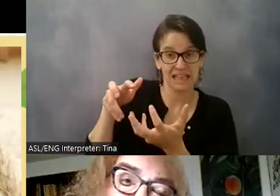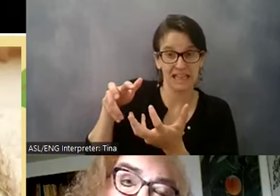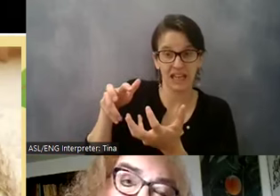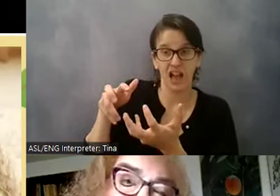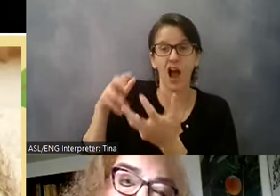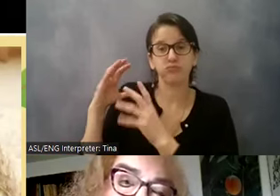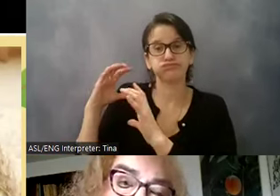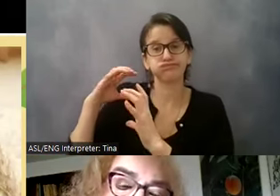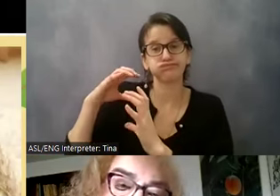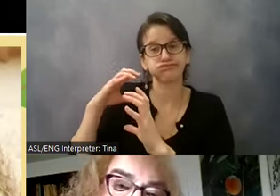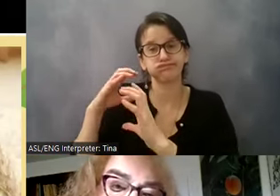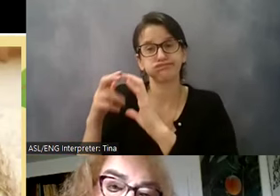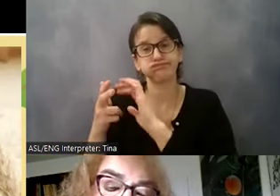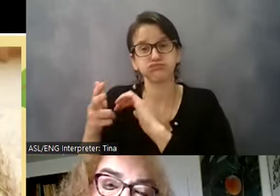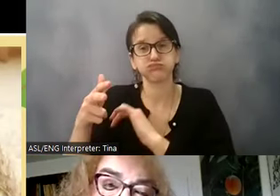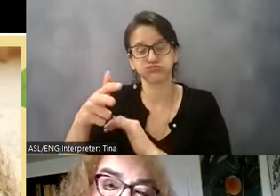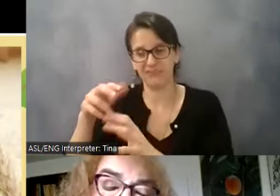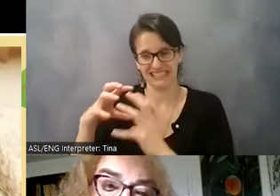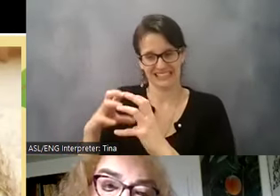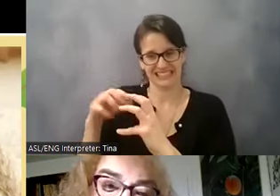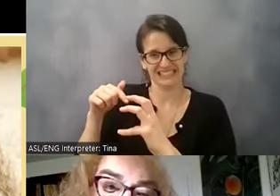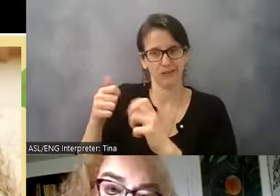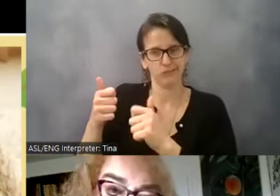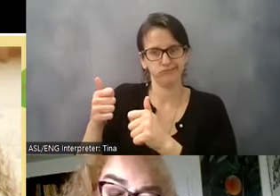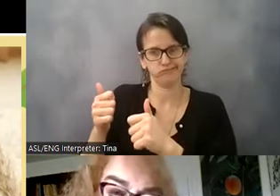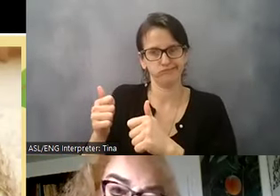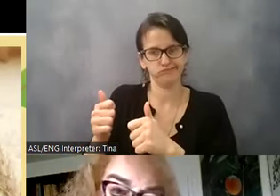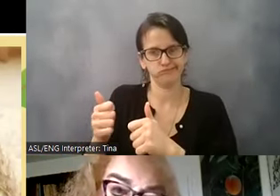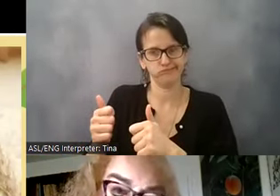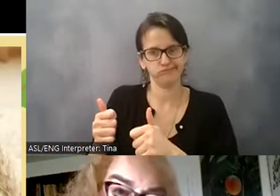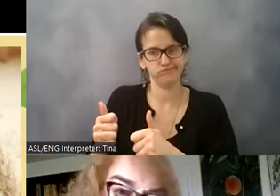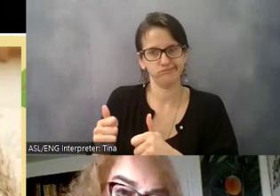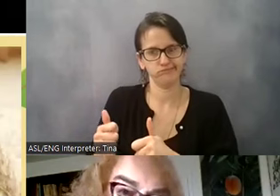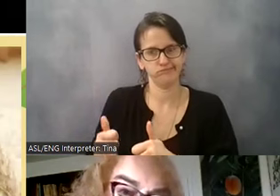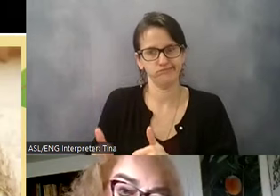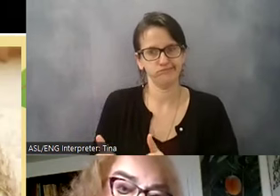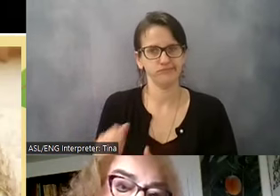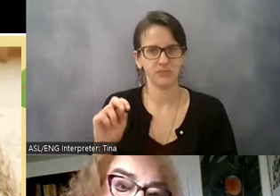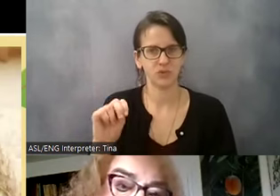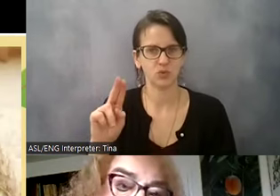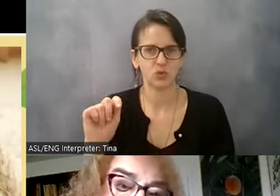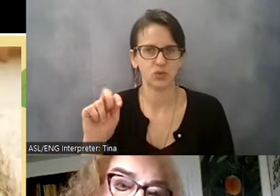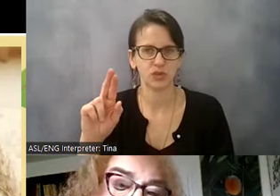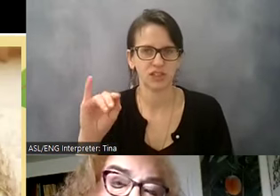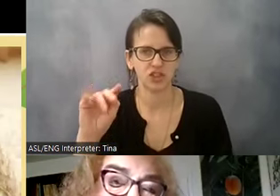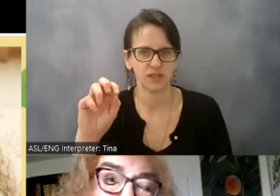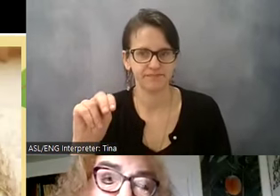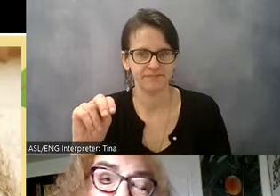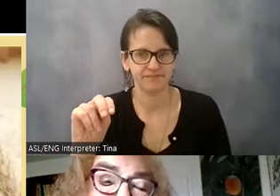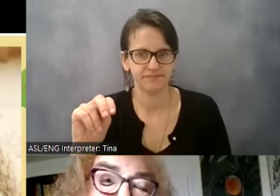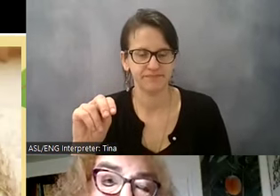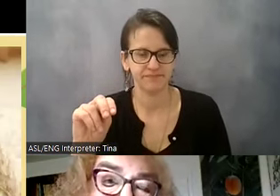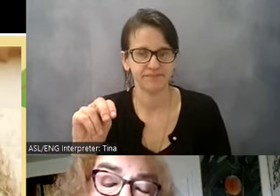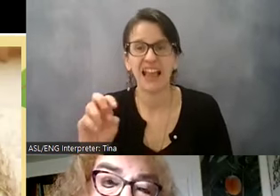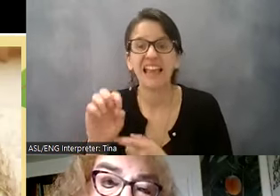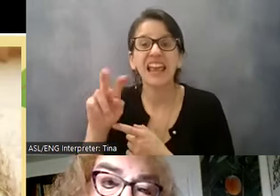the nutrition that you'd expect it to. Even if it was grown properly, and we